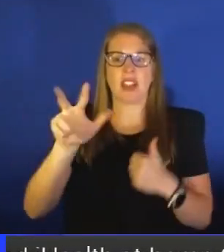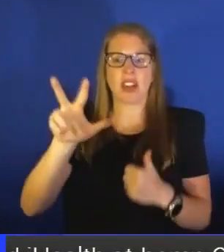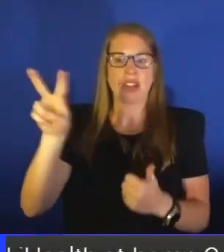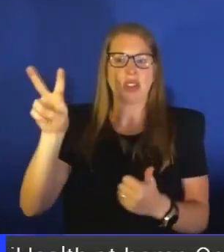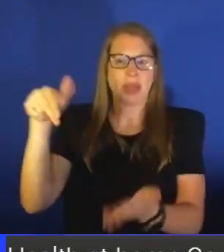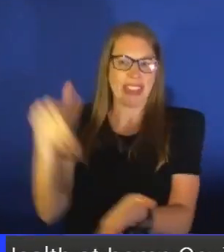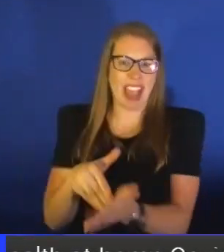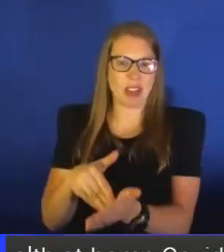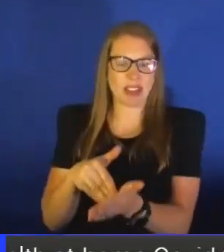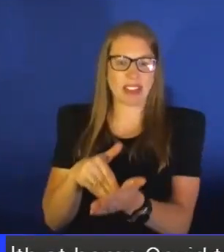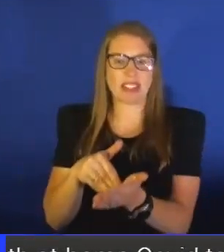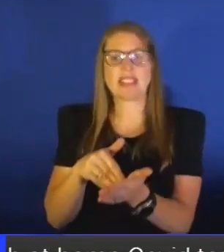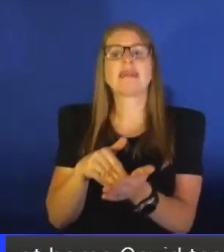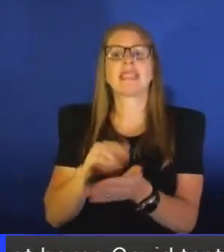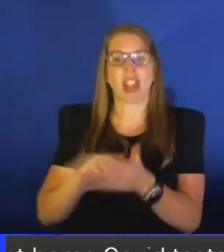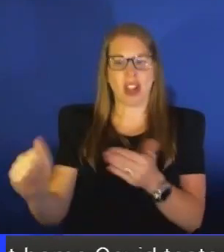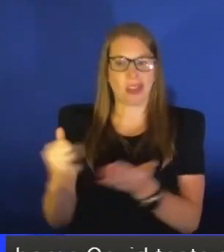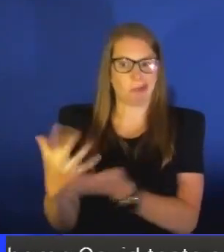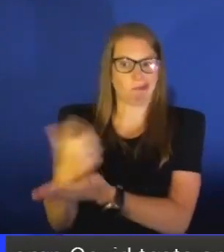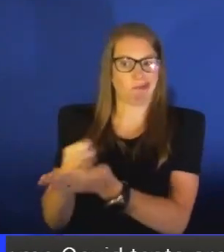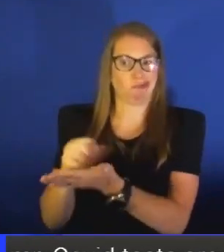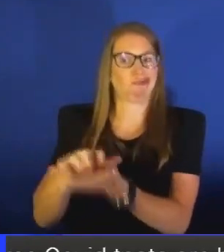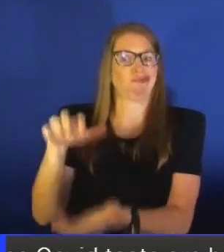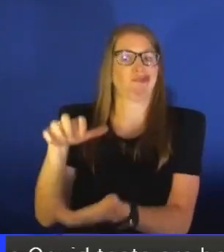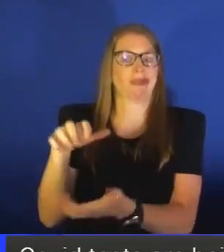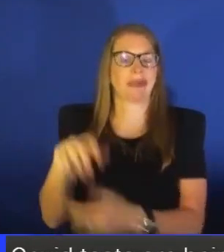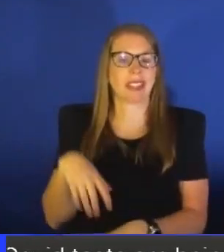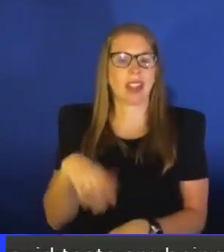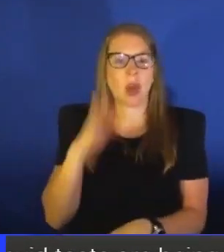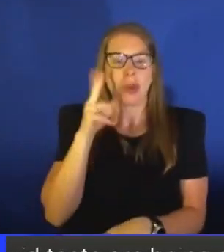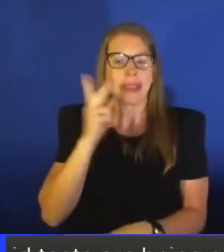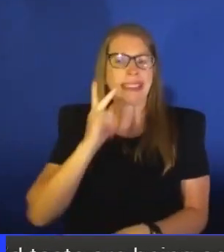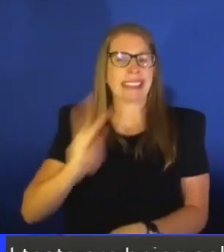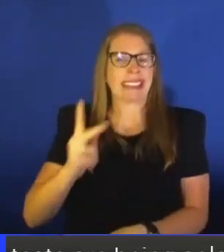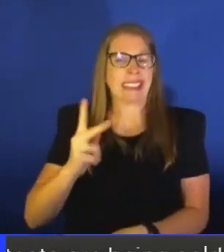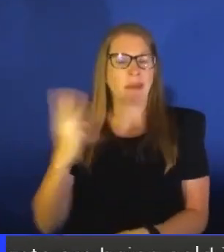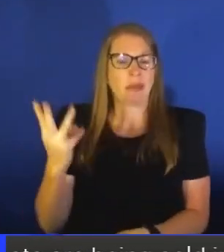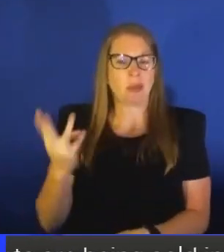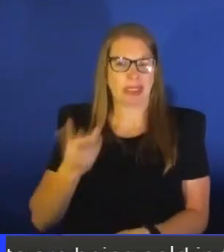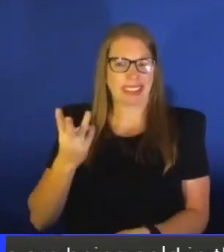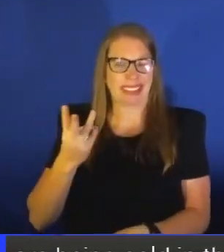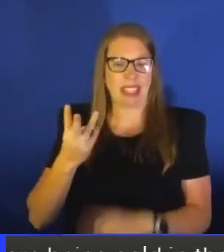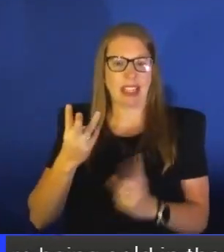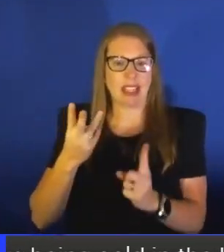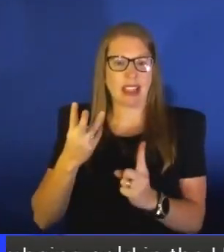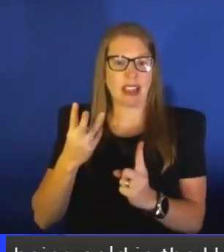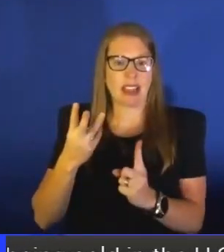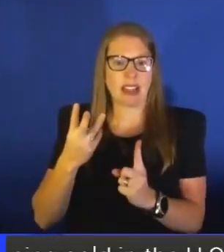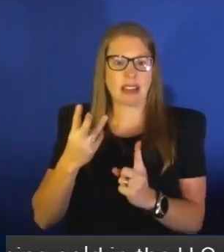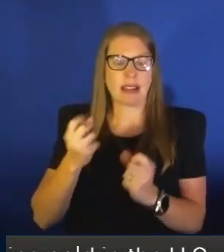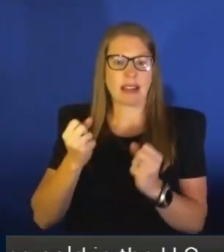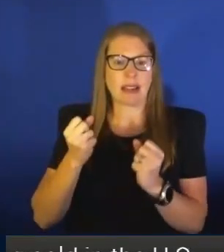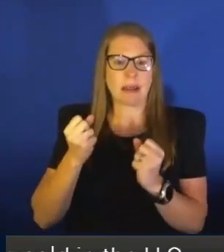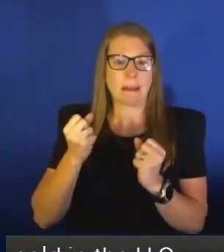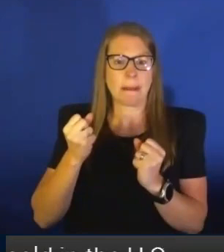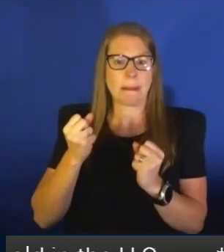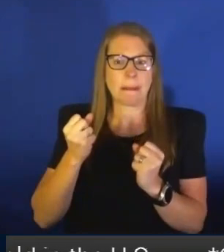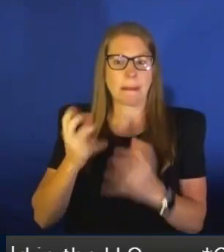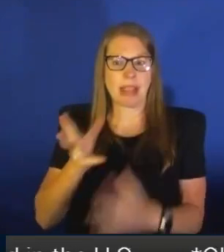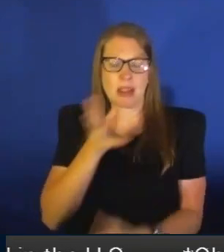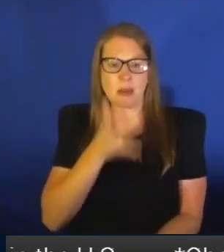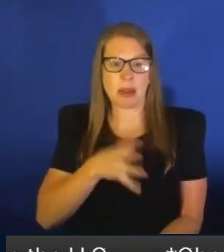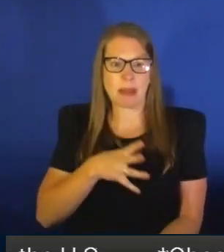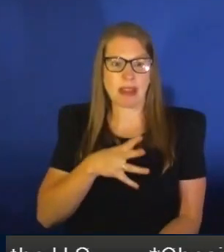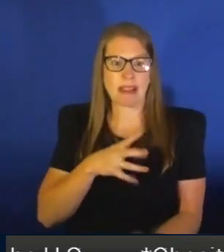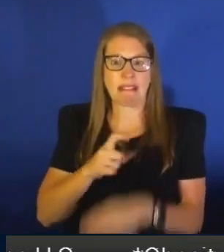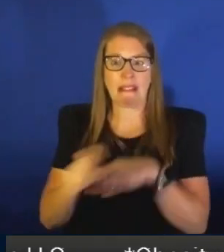$32,000 in donations. So we'll see him in all his glory. And I think he's going to grow it back out, because he's got so many women calling in Dr. Hawkinson saying how good he looks.